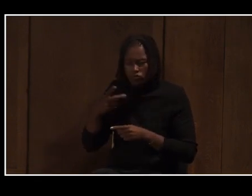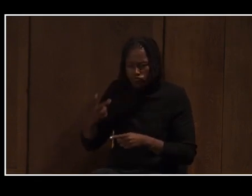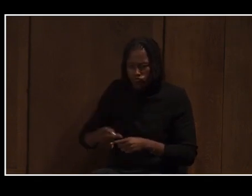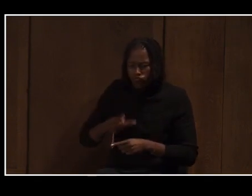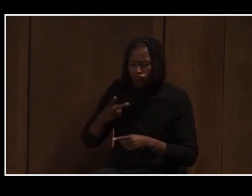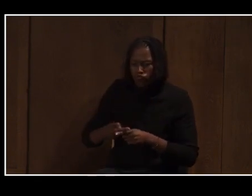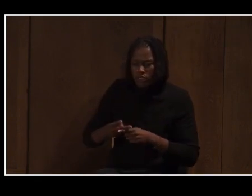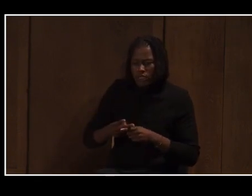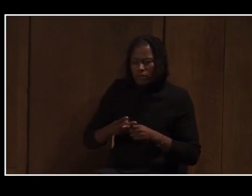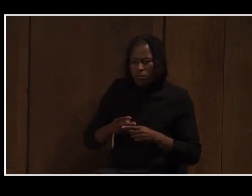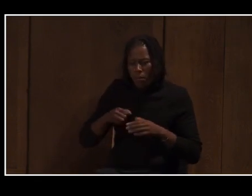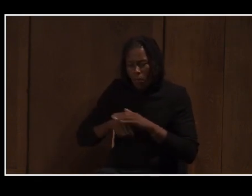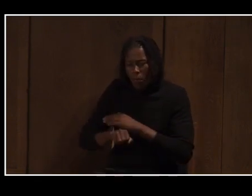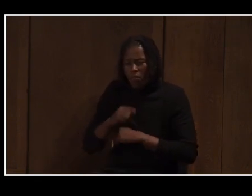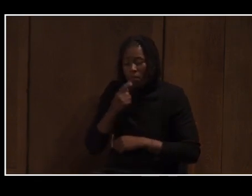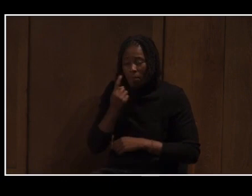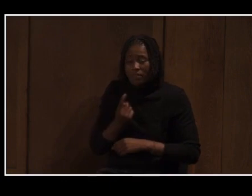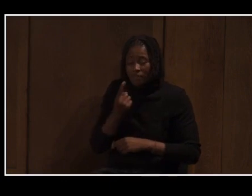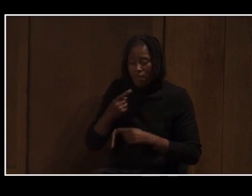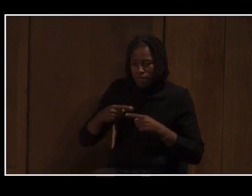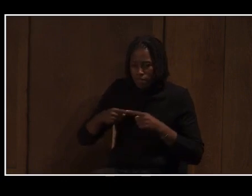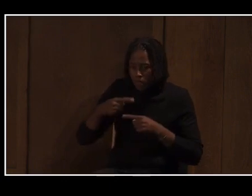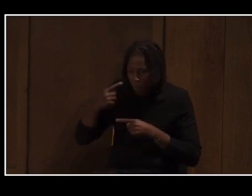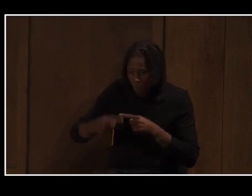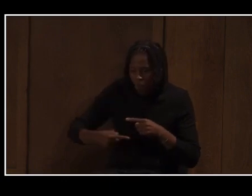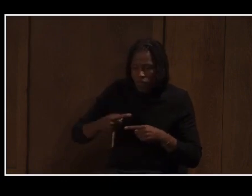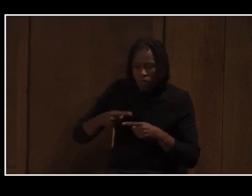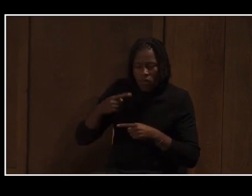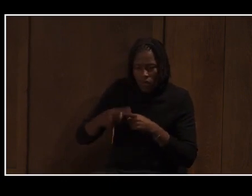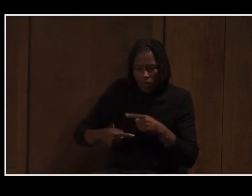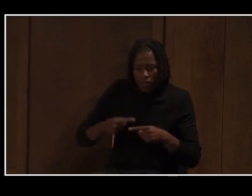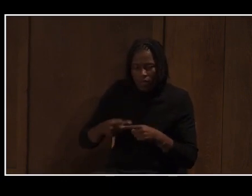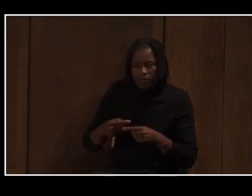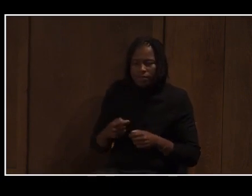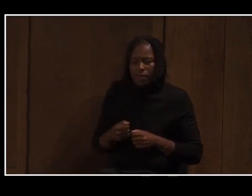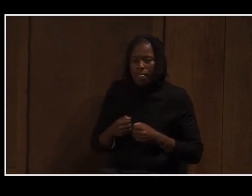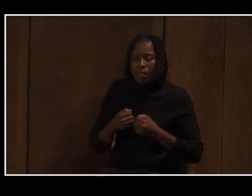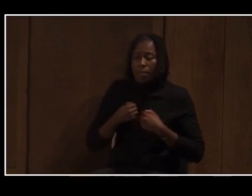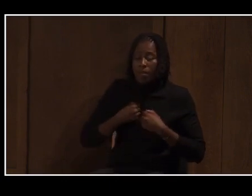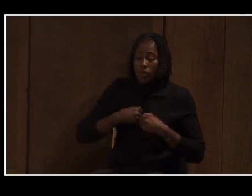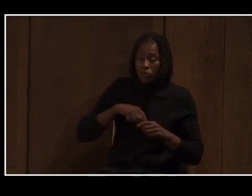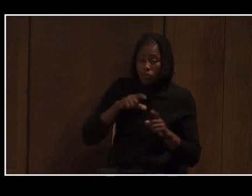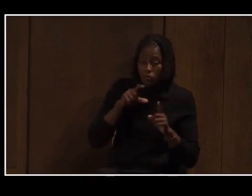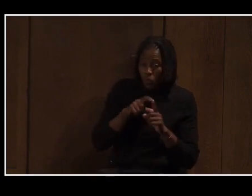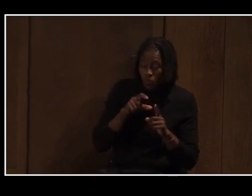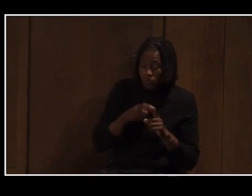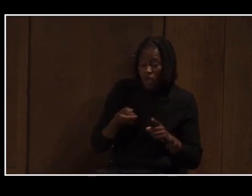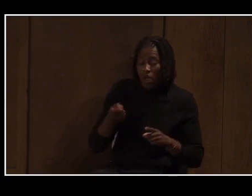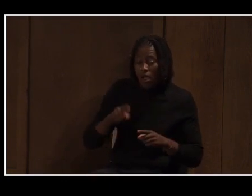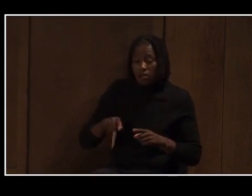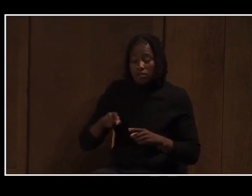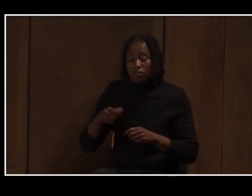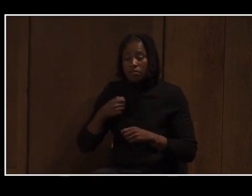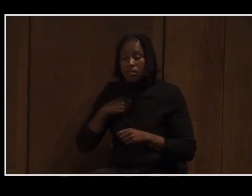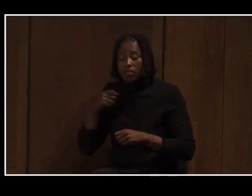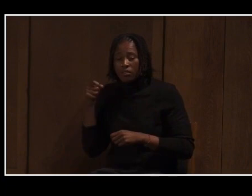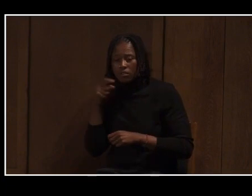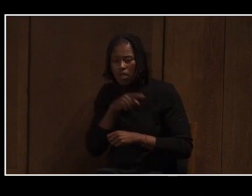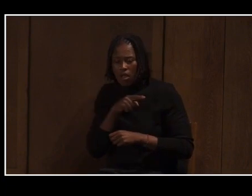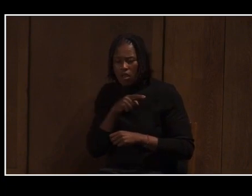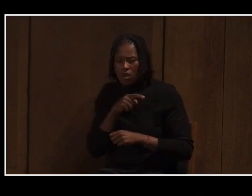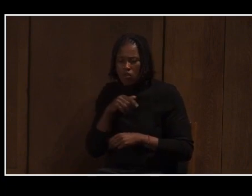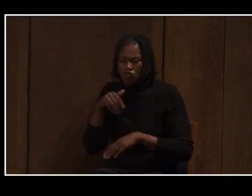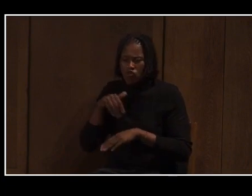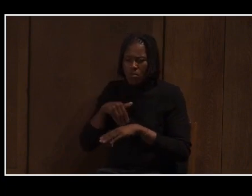feminist doulas, including my daughter, guiding me into the world while my son, my black son poet, reminds me that I'm made of stardust.